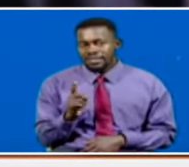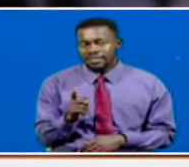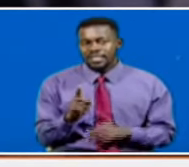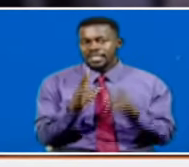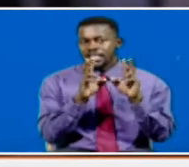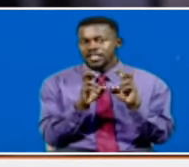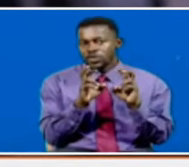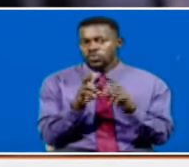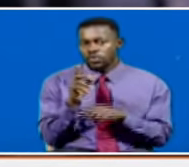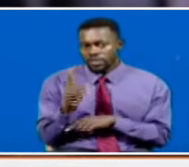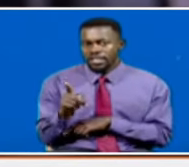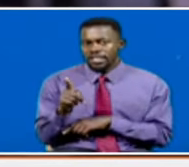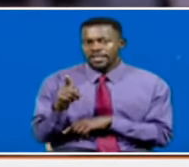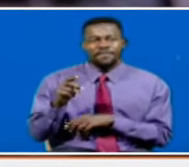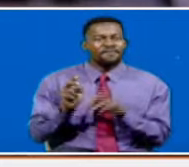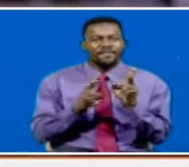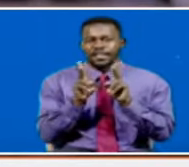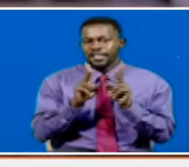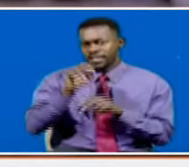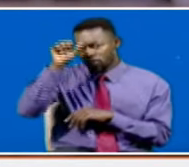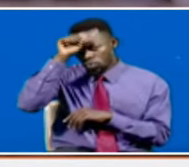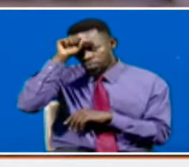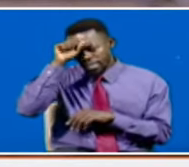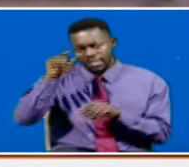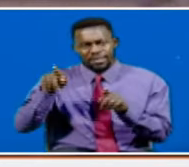ni upushi, ni ushenzi, ni ukumbavu.